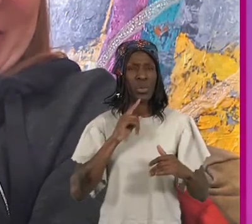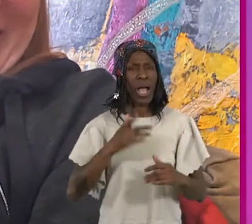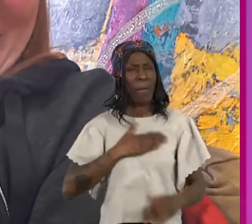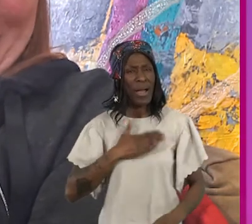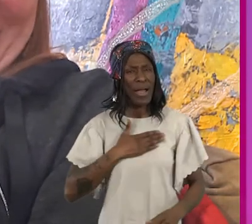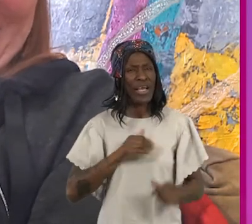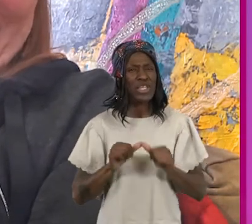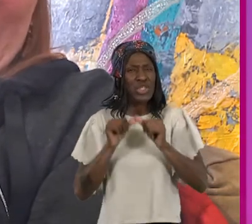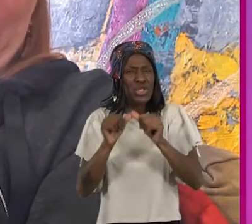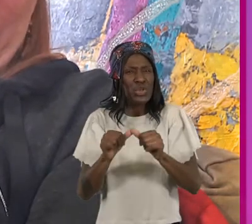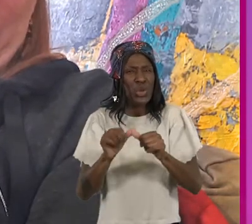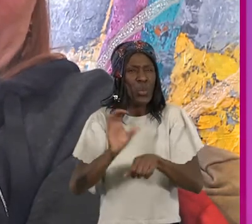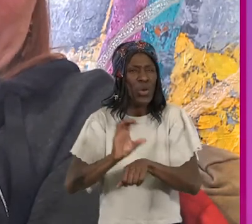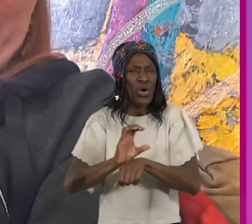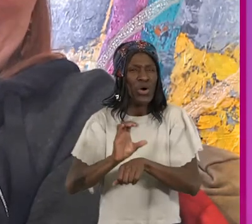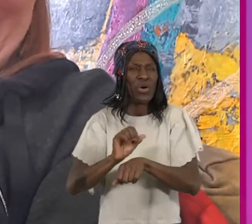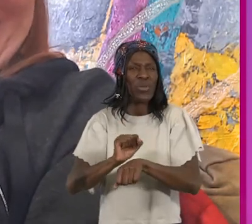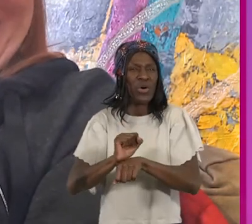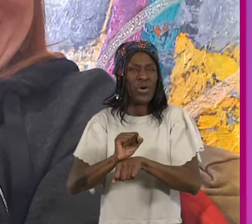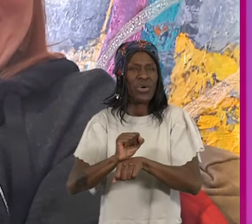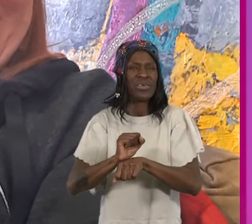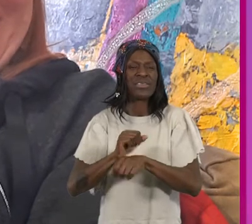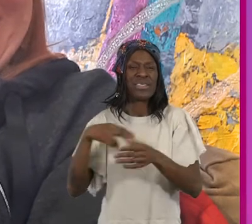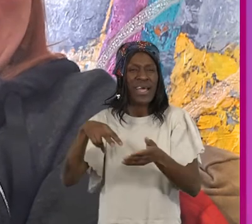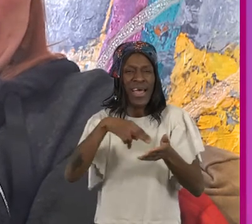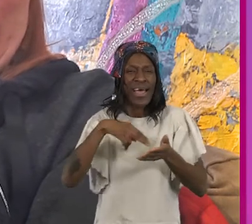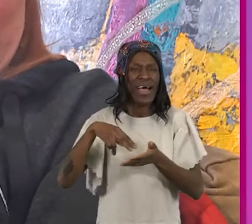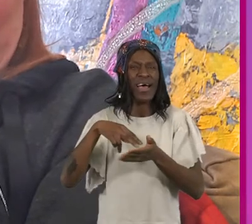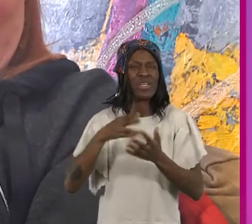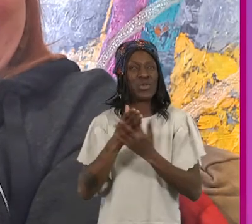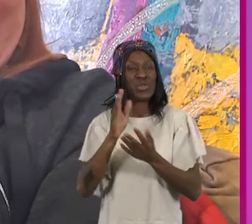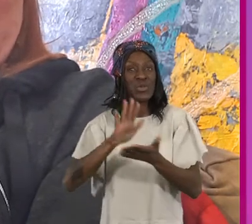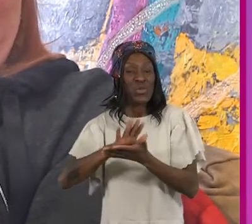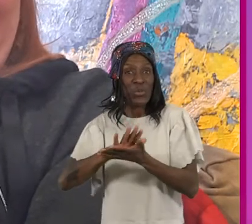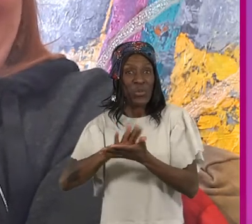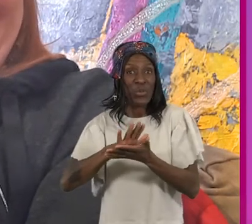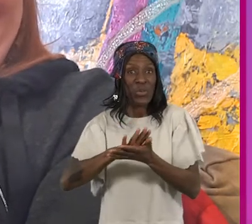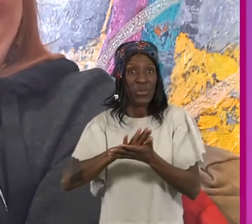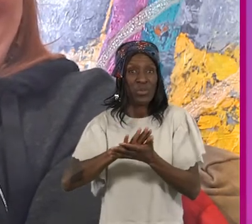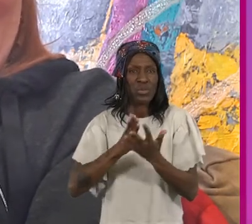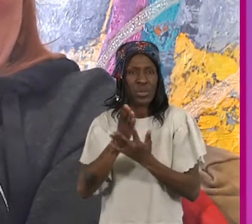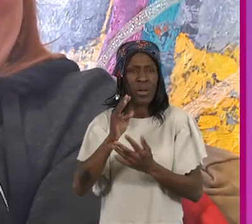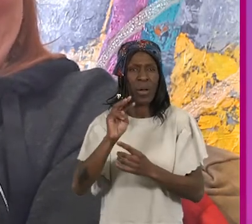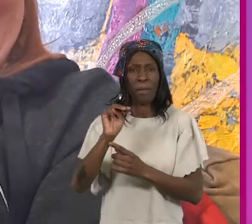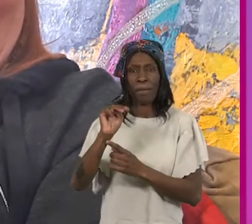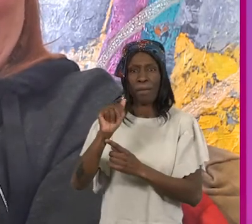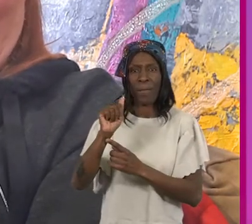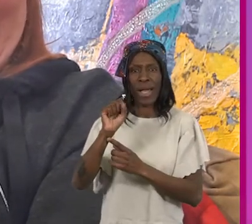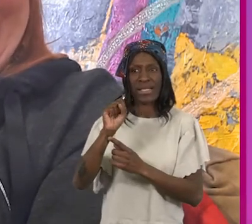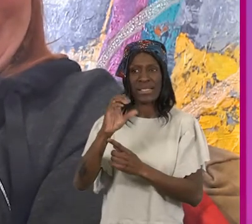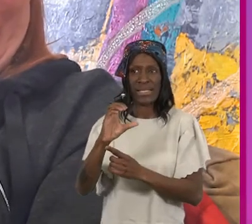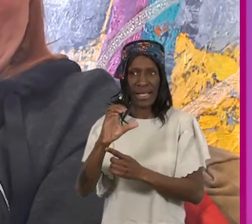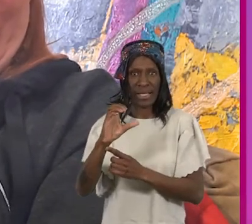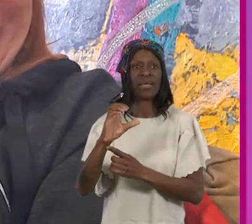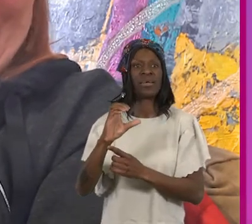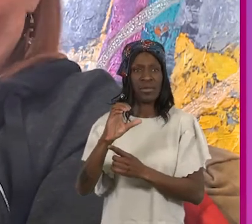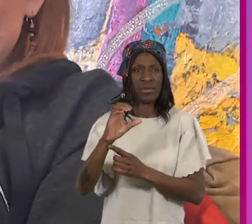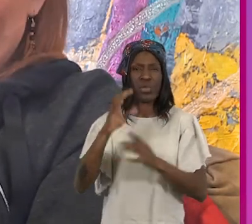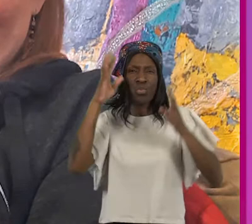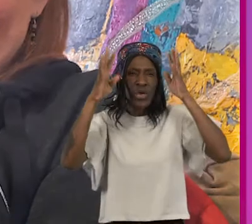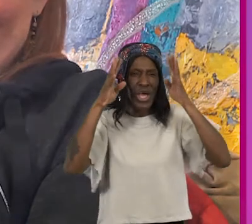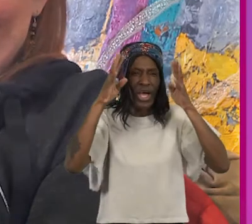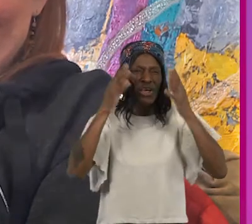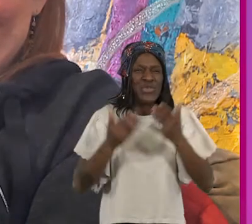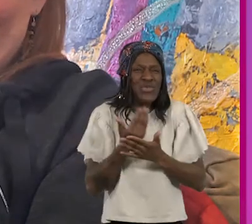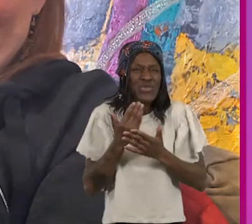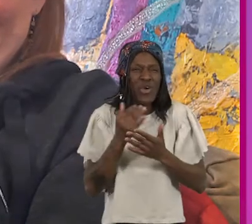Also really happy to continue our work bringing dance into schools through MASC and hopefully contributing to creation of